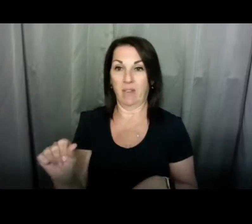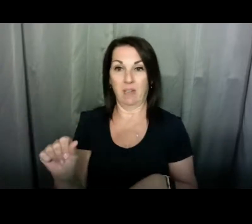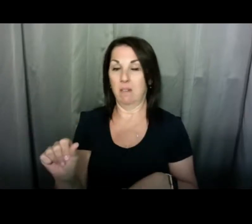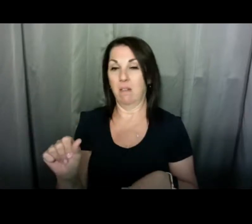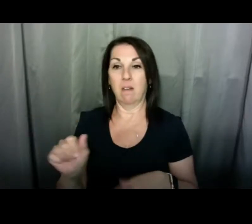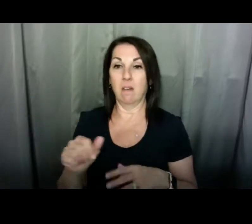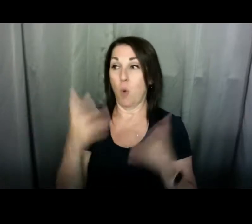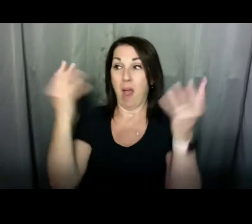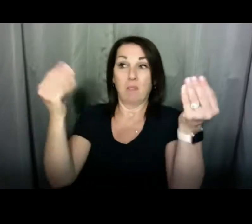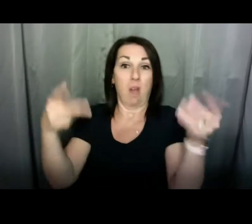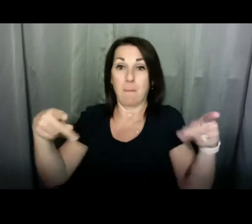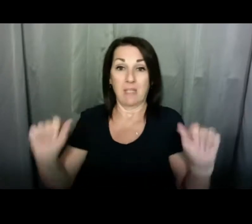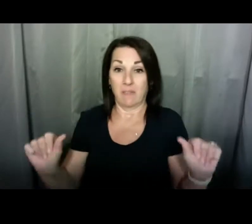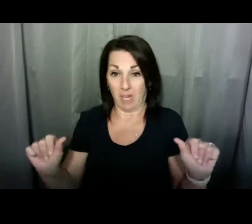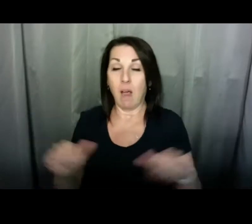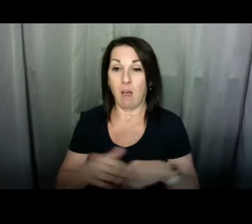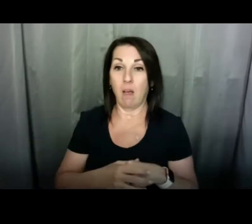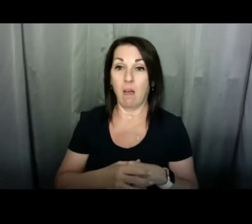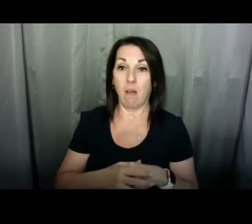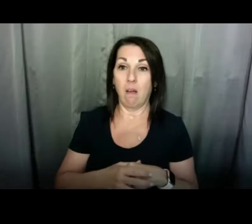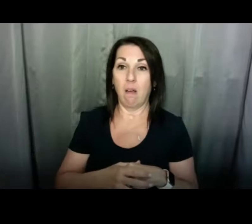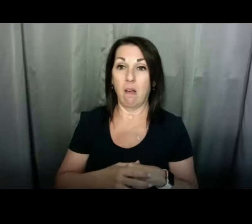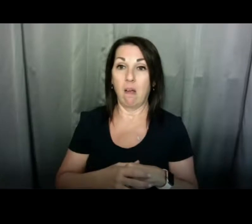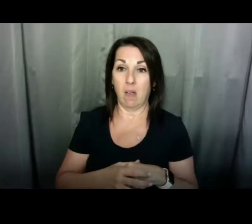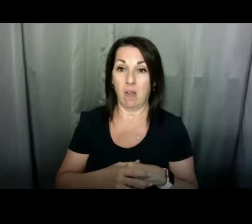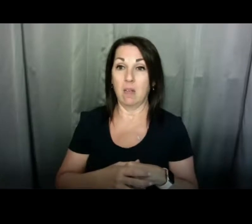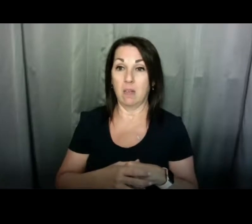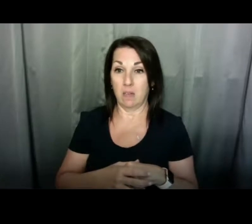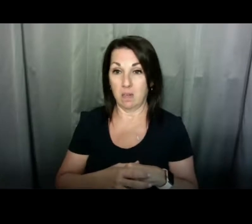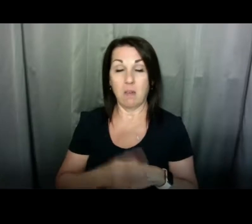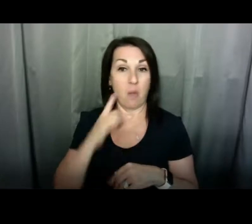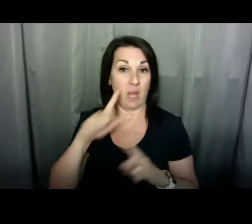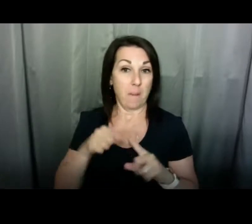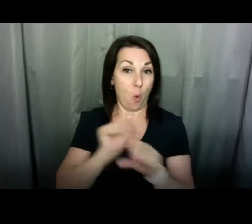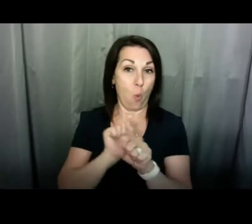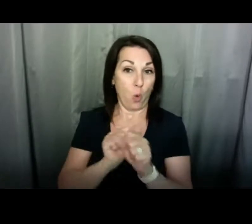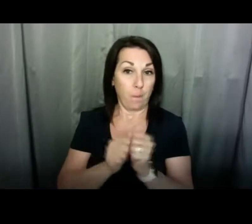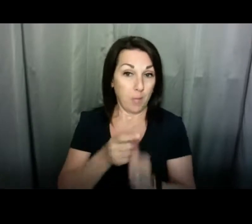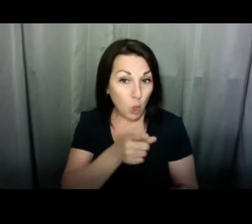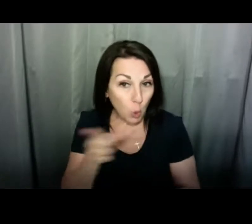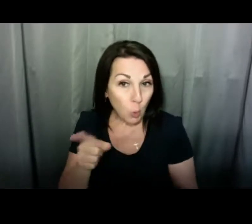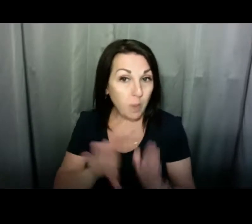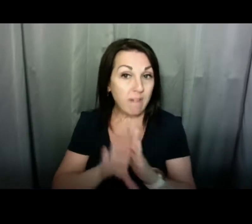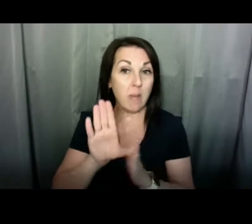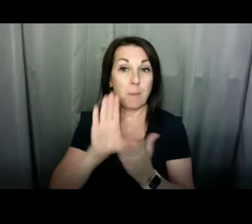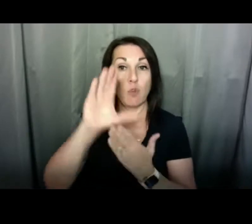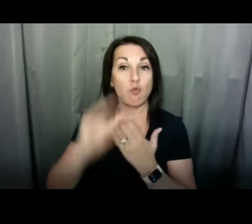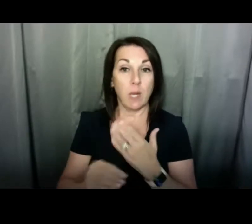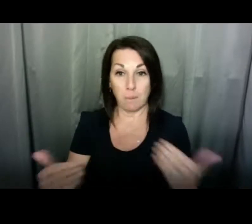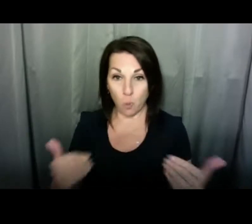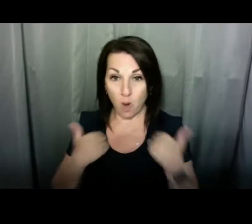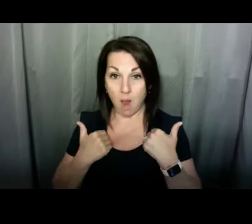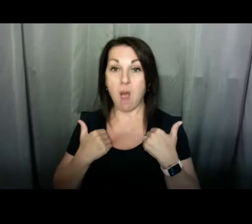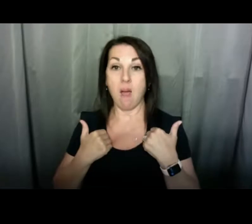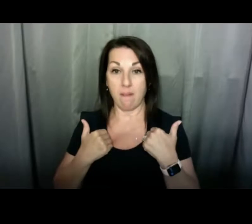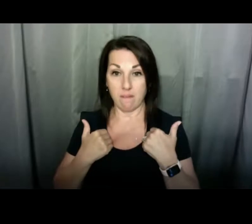even outside of Pennsylvania, we'd love to sort of think about working with you on developing the curriculum that you have in terms of